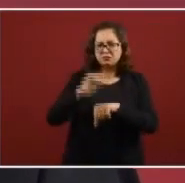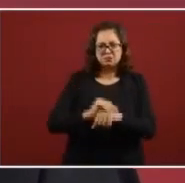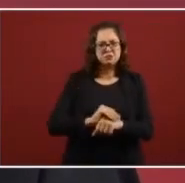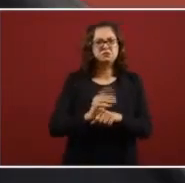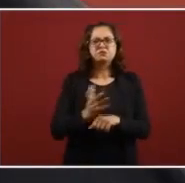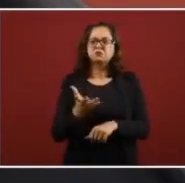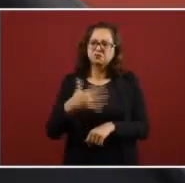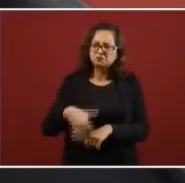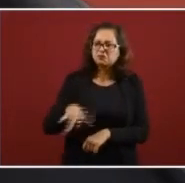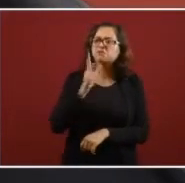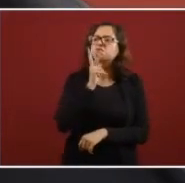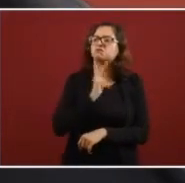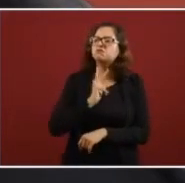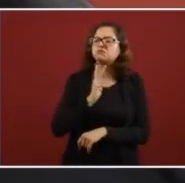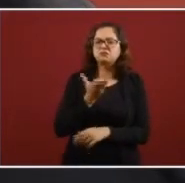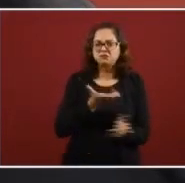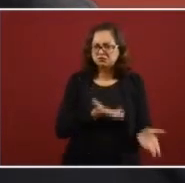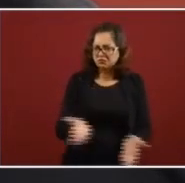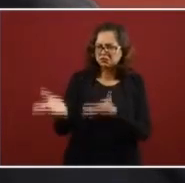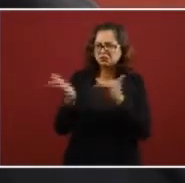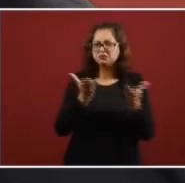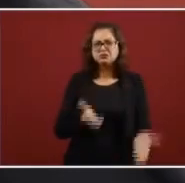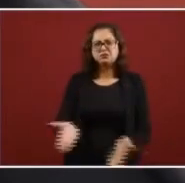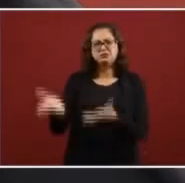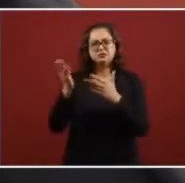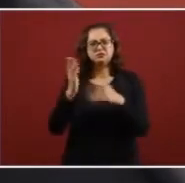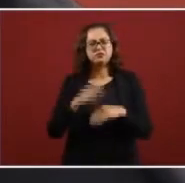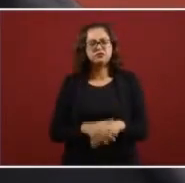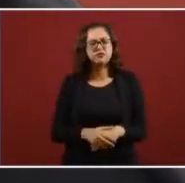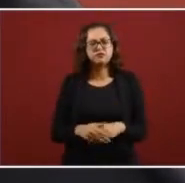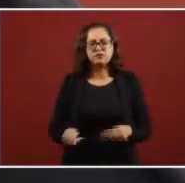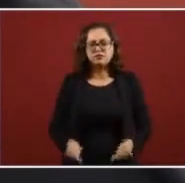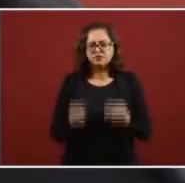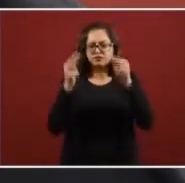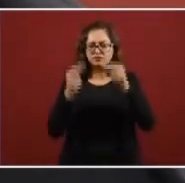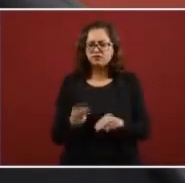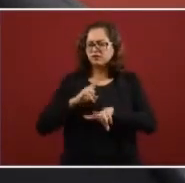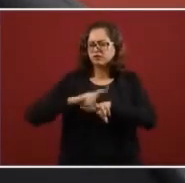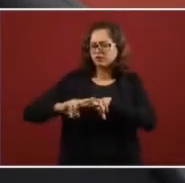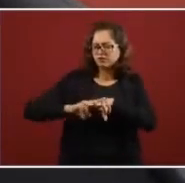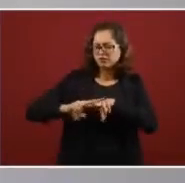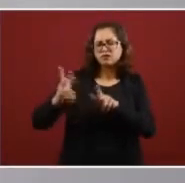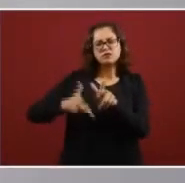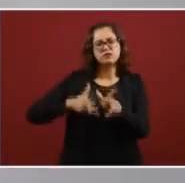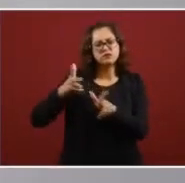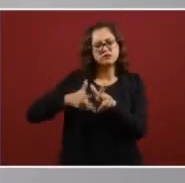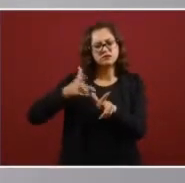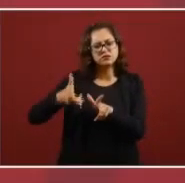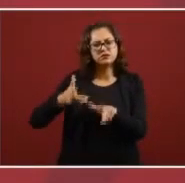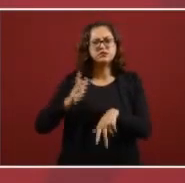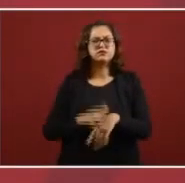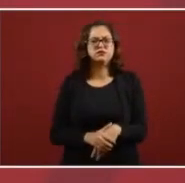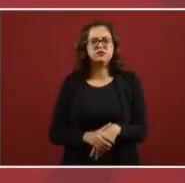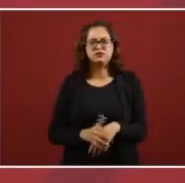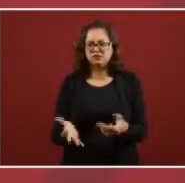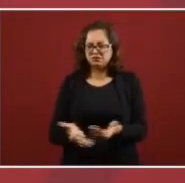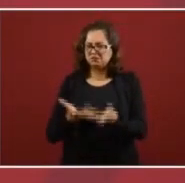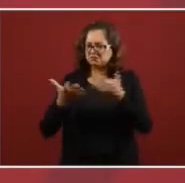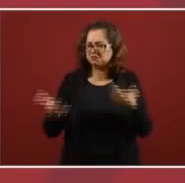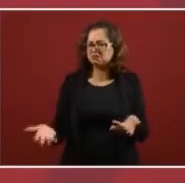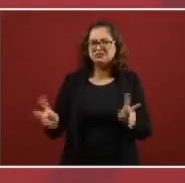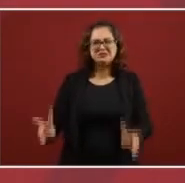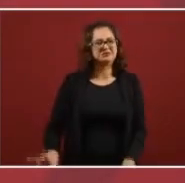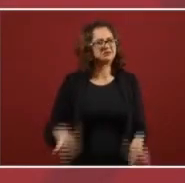They started giving concessions for petroleum. Los negocios con los ferrocarriles. They gave businesses to the railways